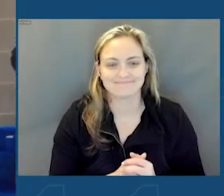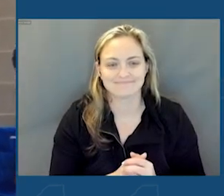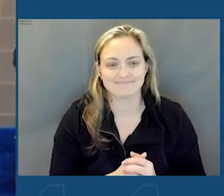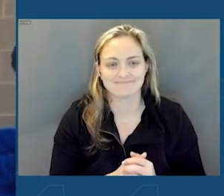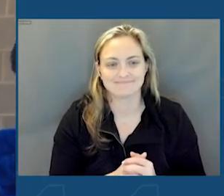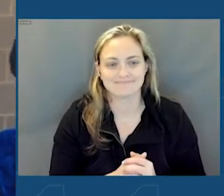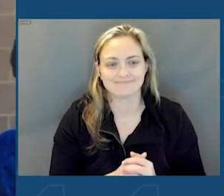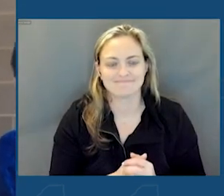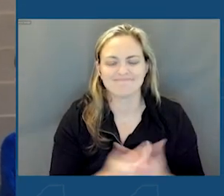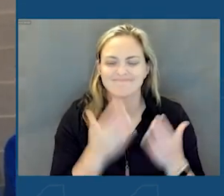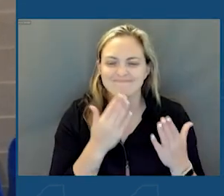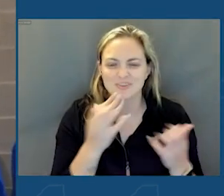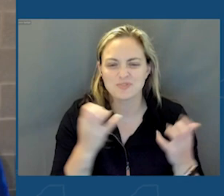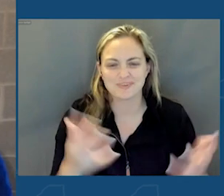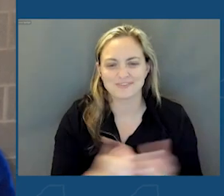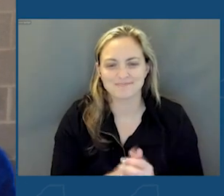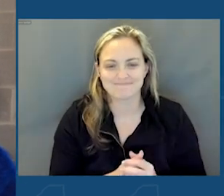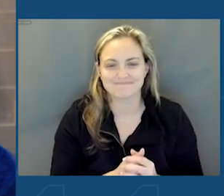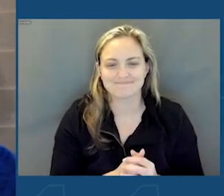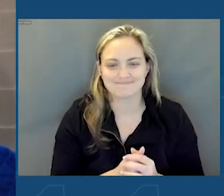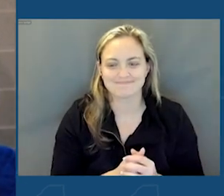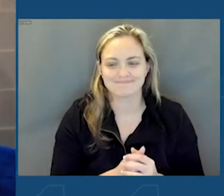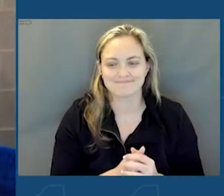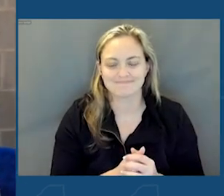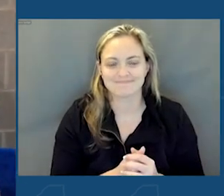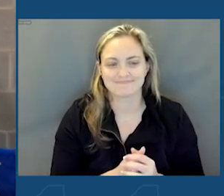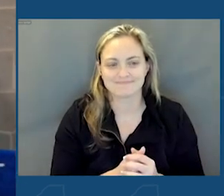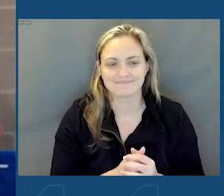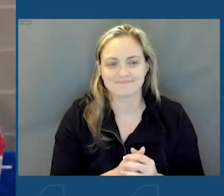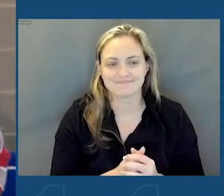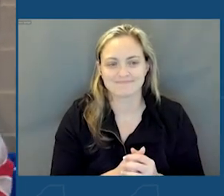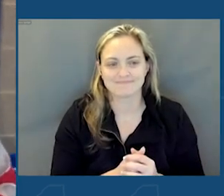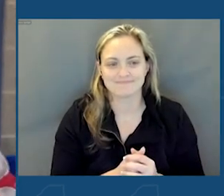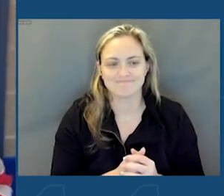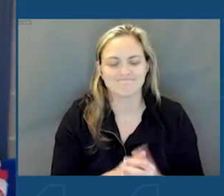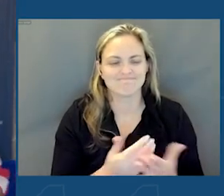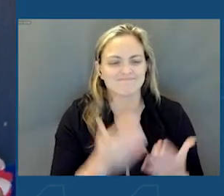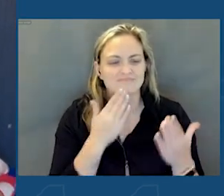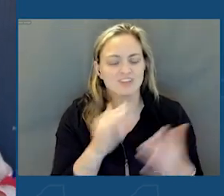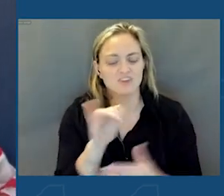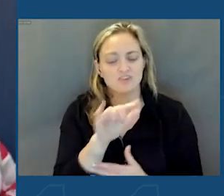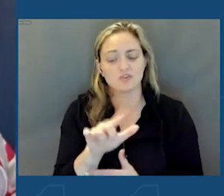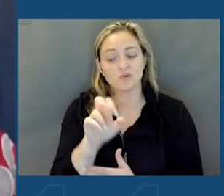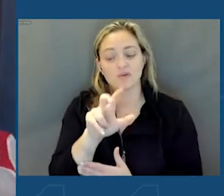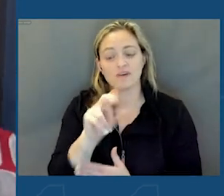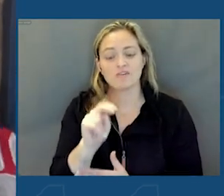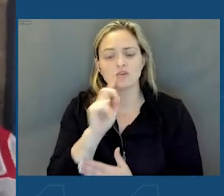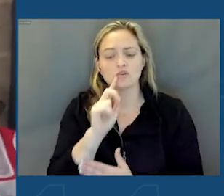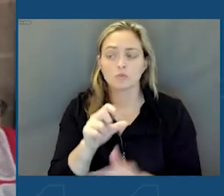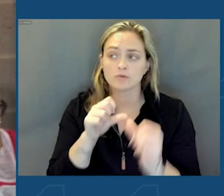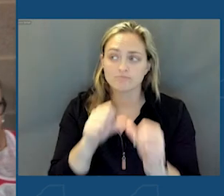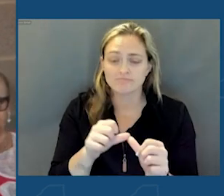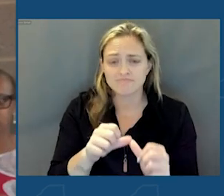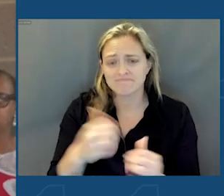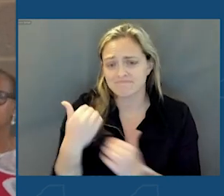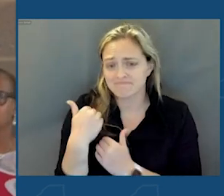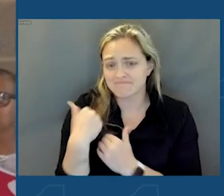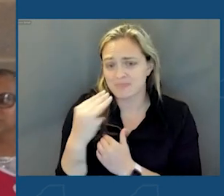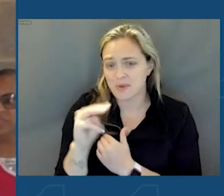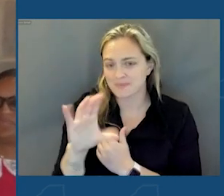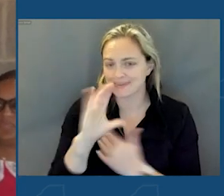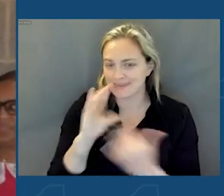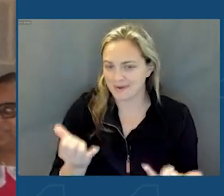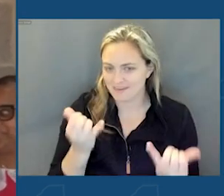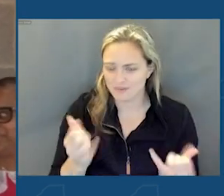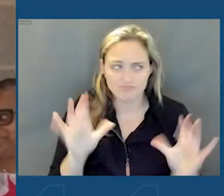Thank you very much, everyone. I want to thank Joel Evans for performing the responsibility of being our MC today. He's doing a